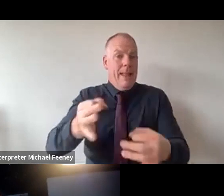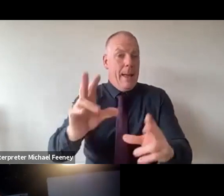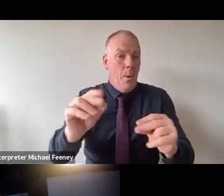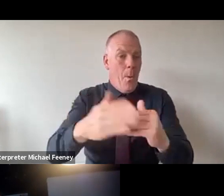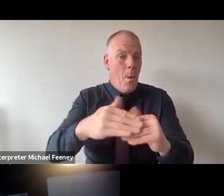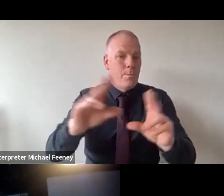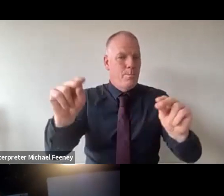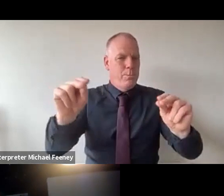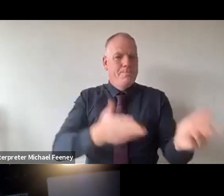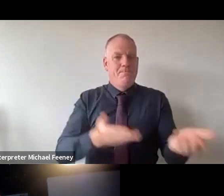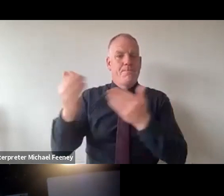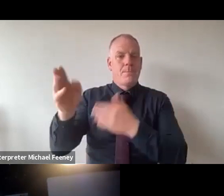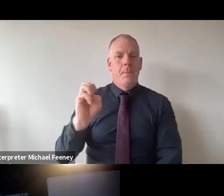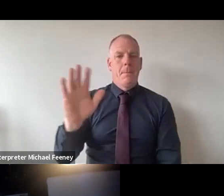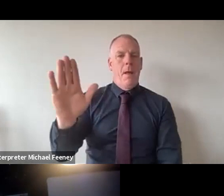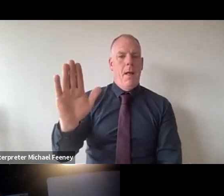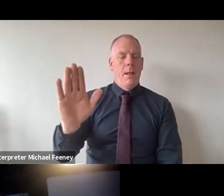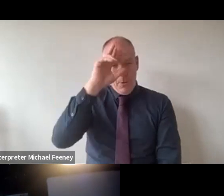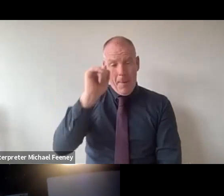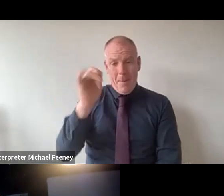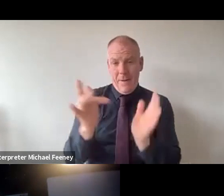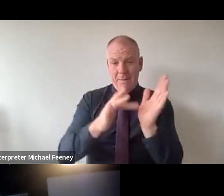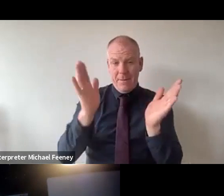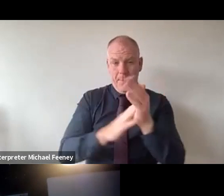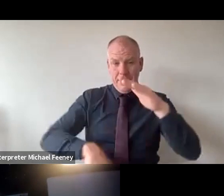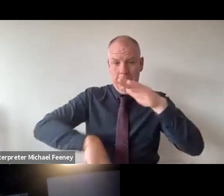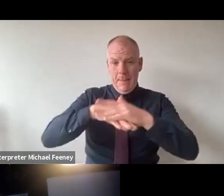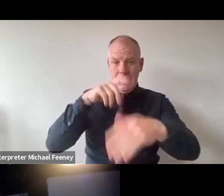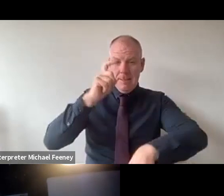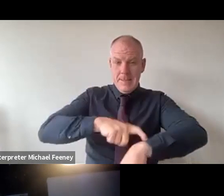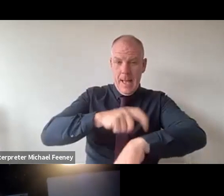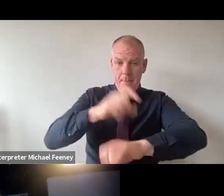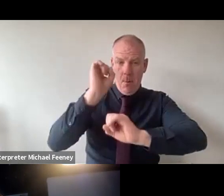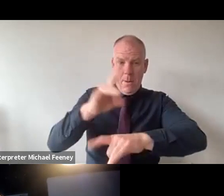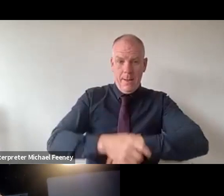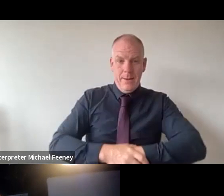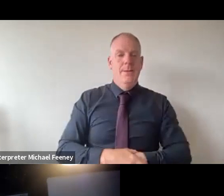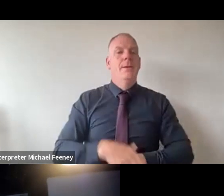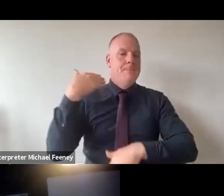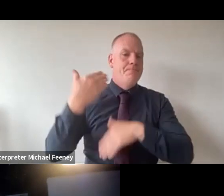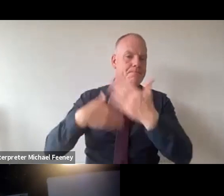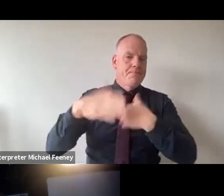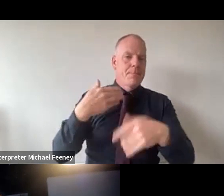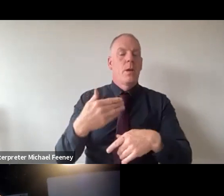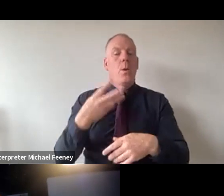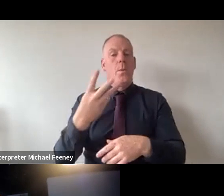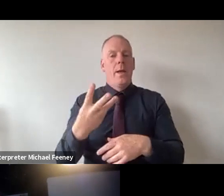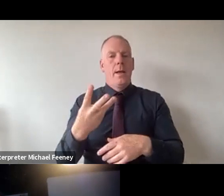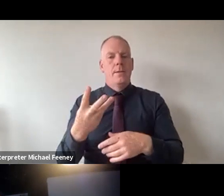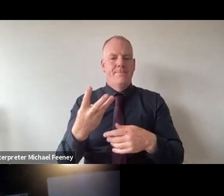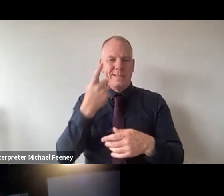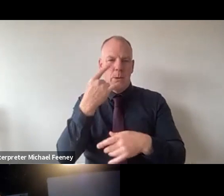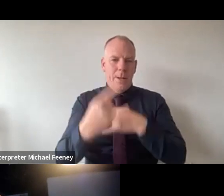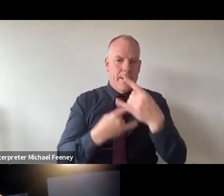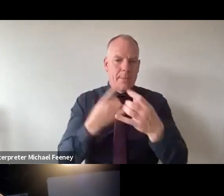going to hand over to Paul with a reminder of 15 minutes, which isn't long enough, and I'll do my best to kind of keep a bit of a rein